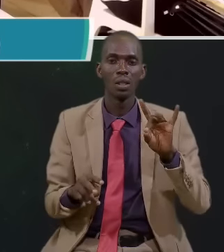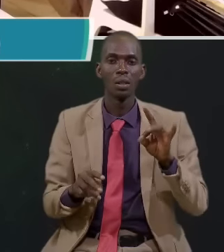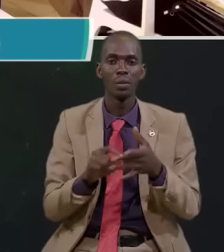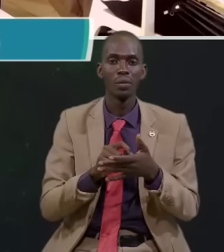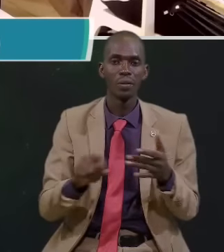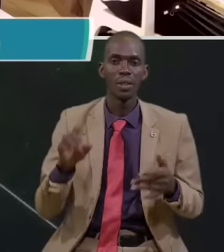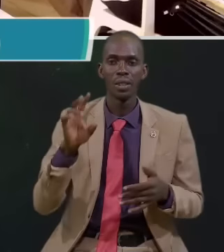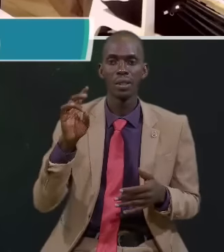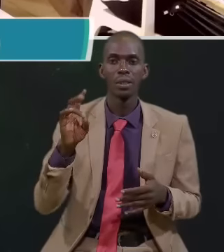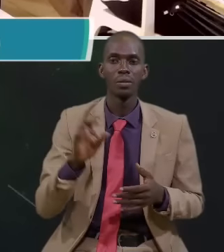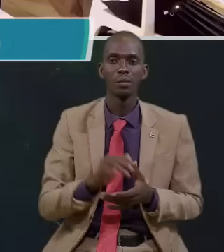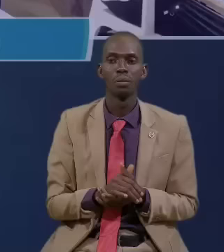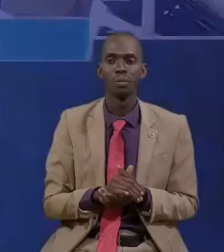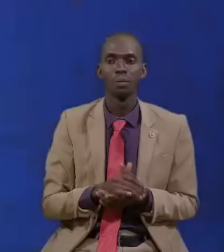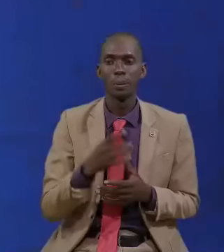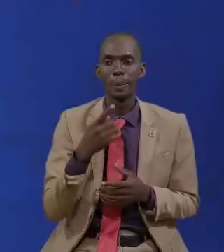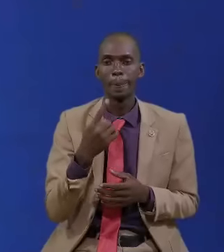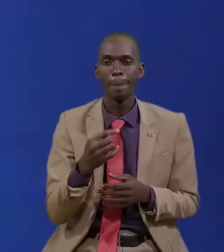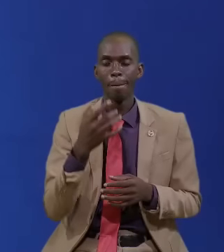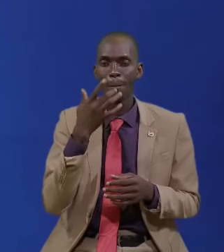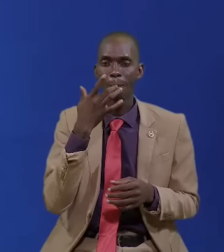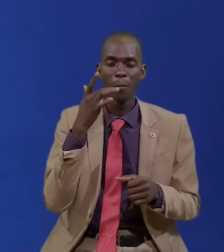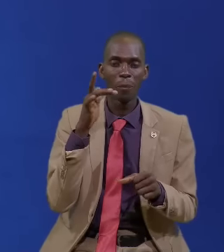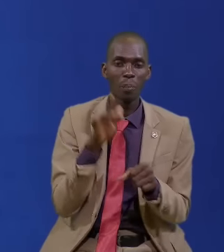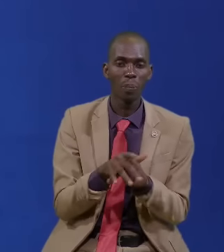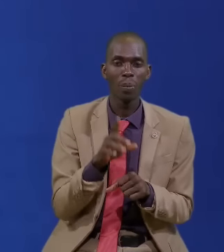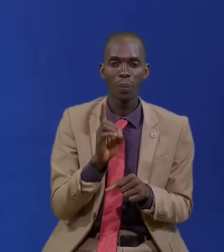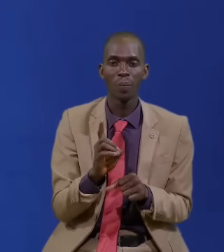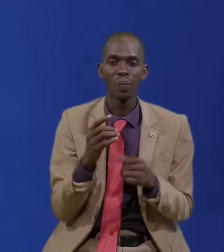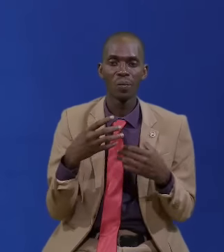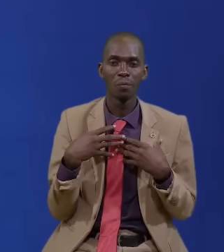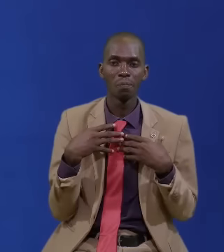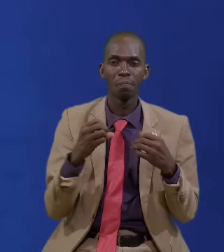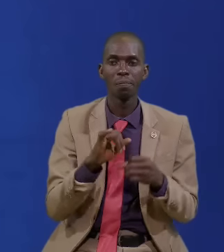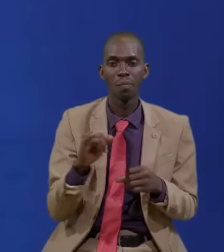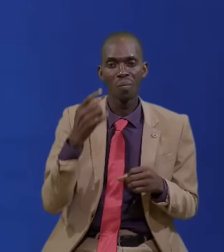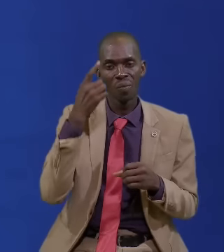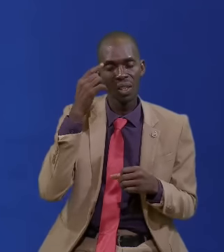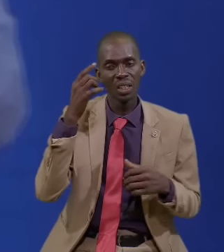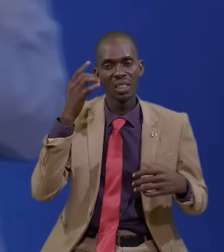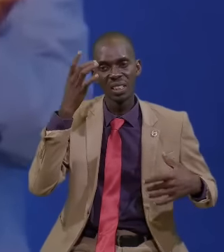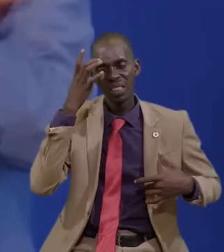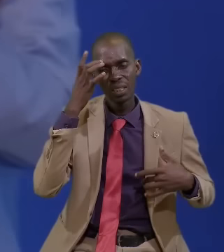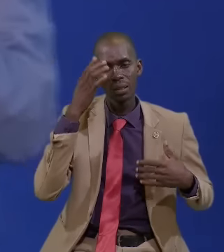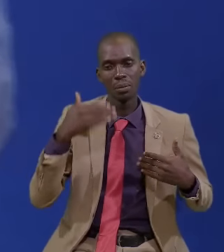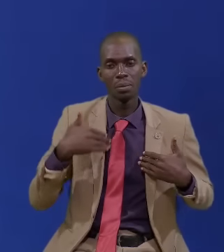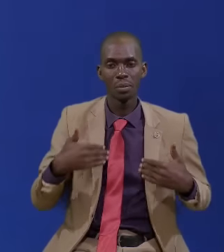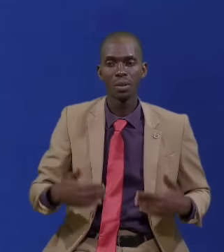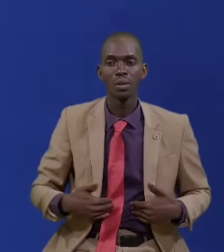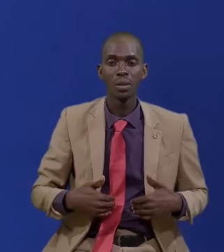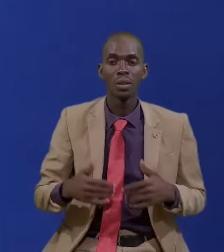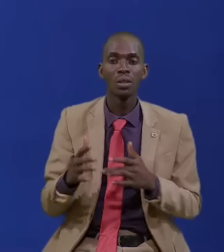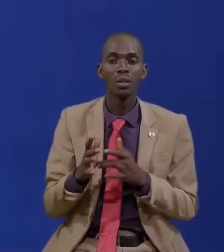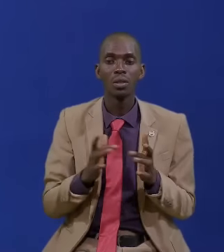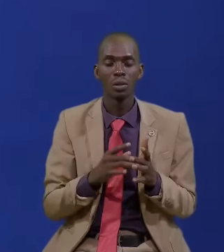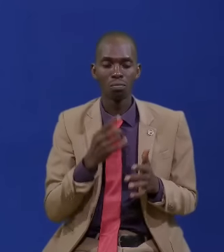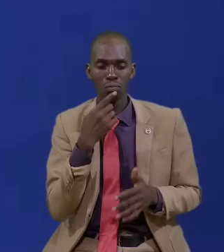7, the promised healing for the sick body. Jesus says unto